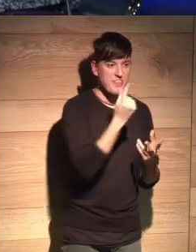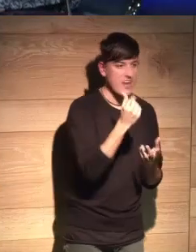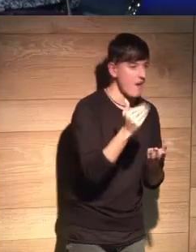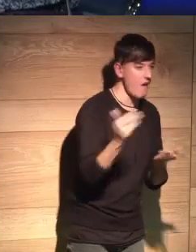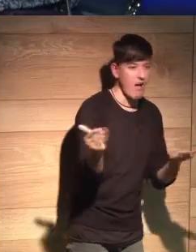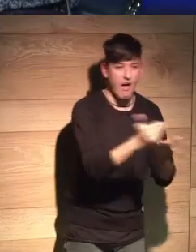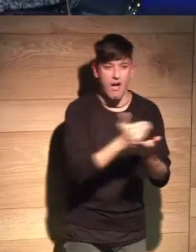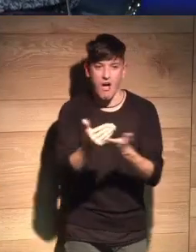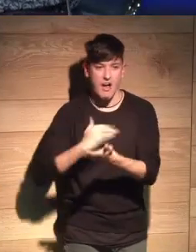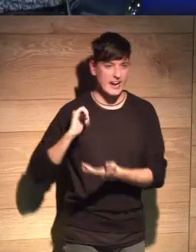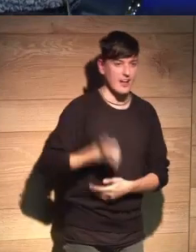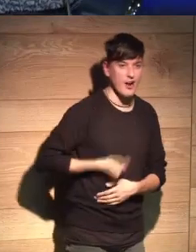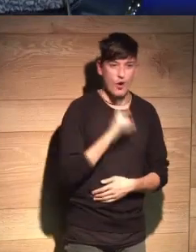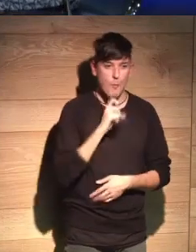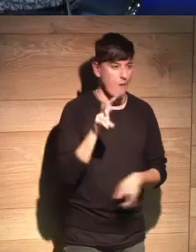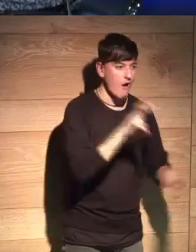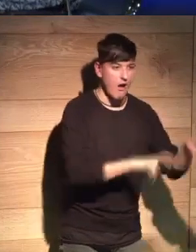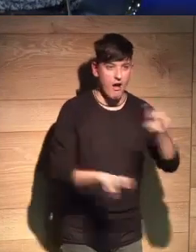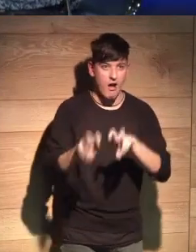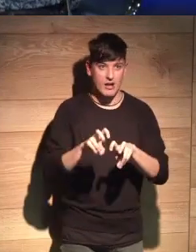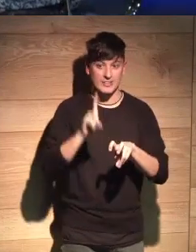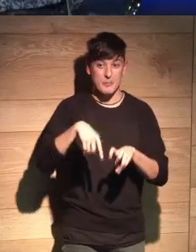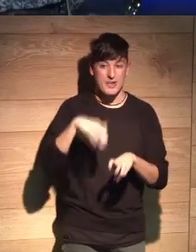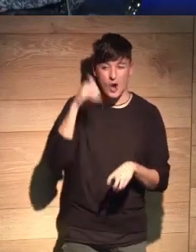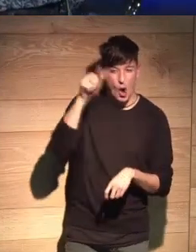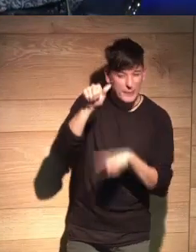become rich and be able to do that. That was my goal in life.